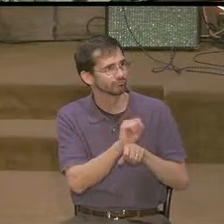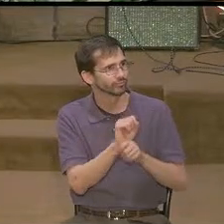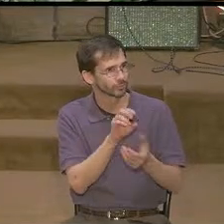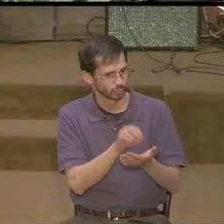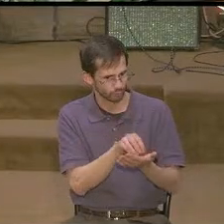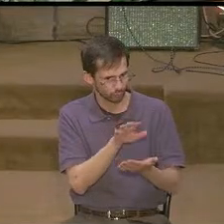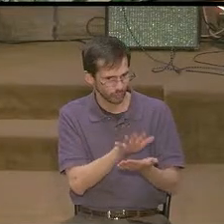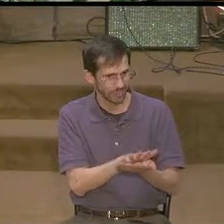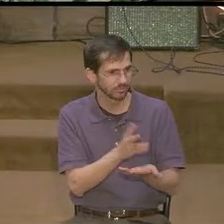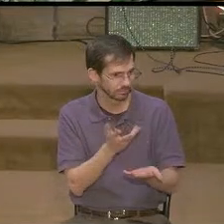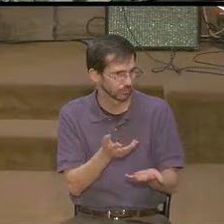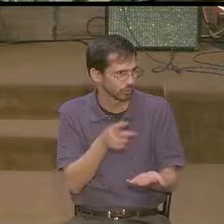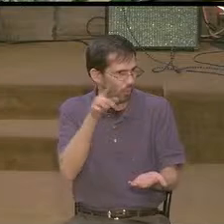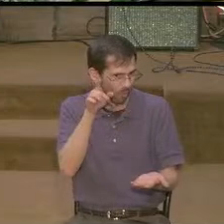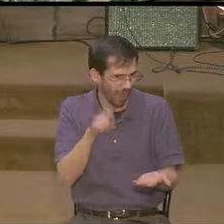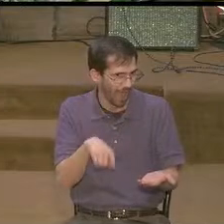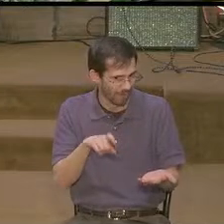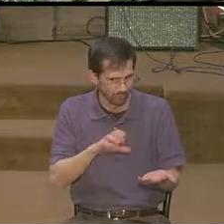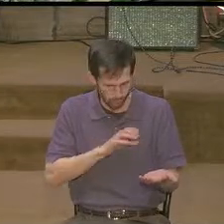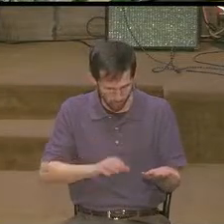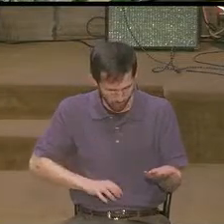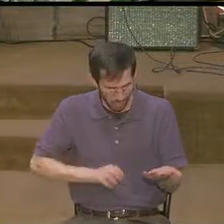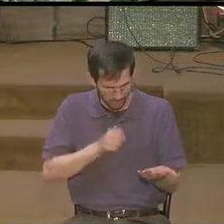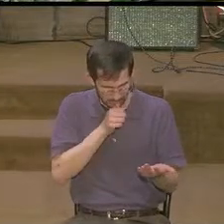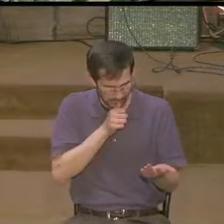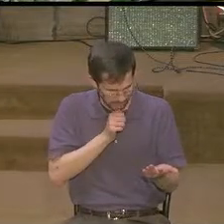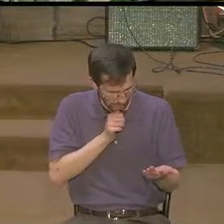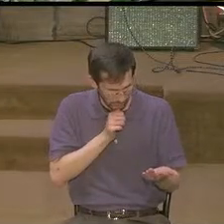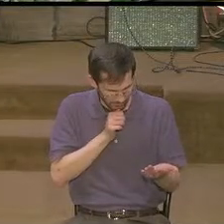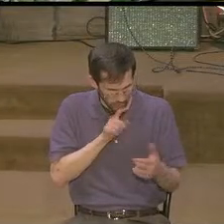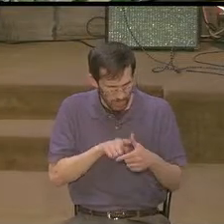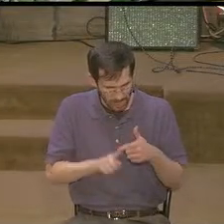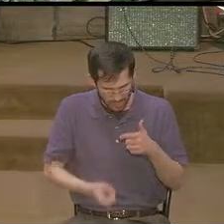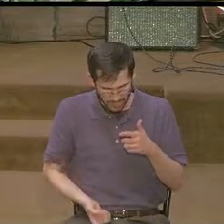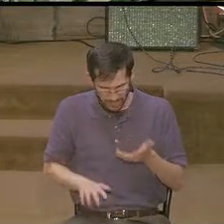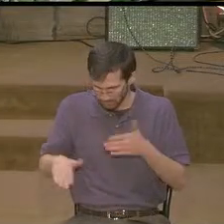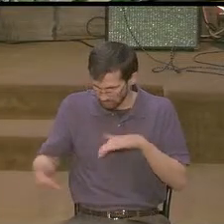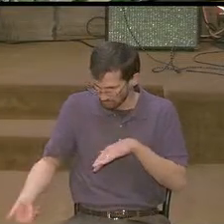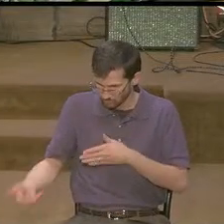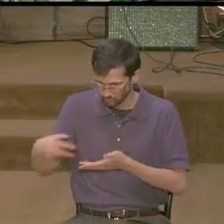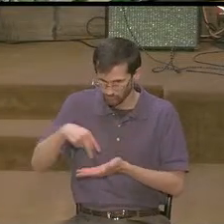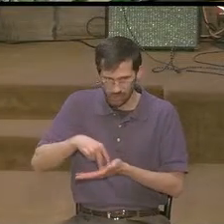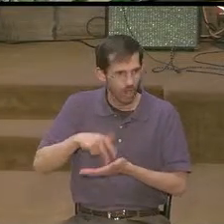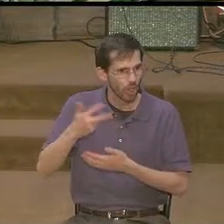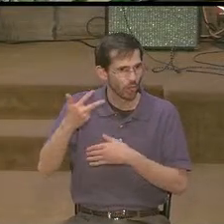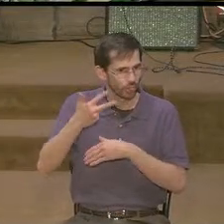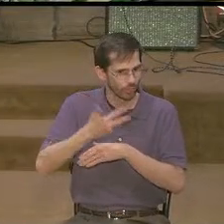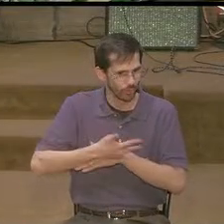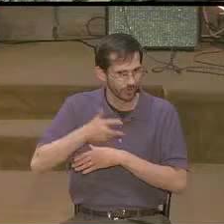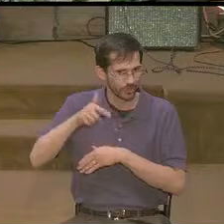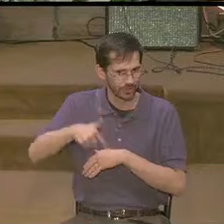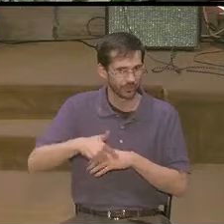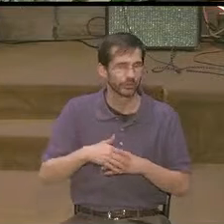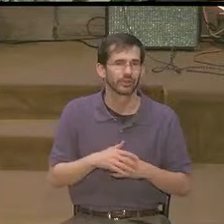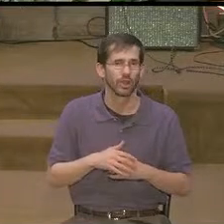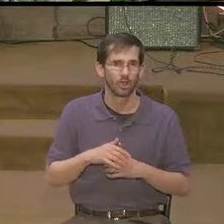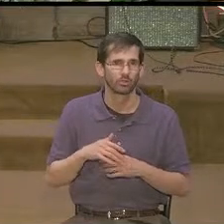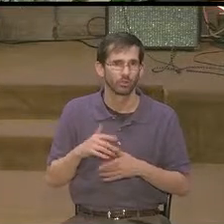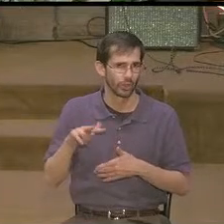thus it is necessary for Christ to suffer and to rise from the dead on the third day, and